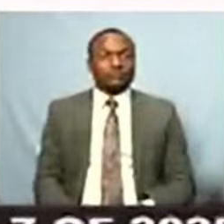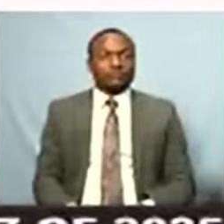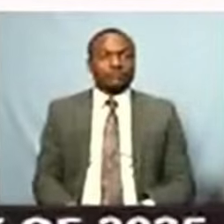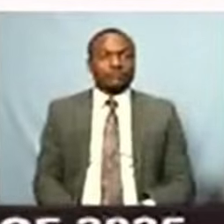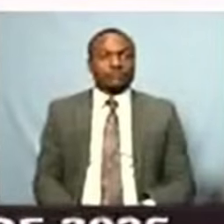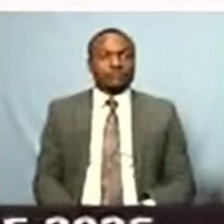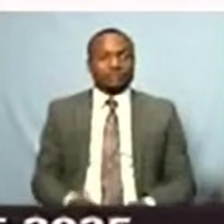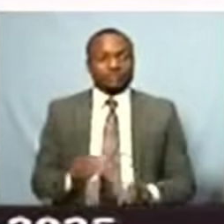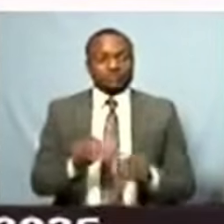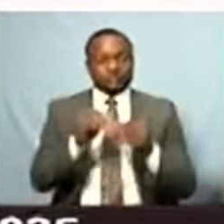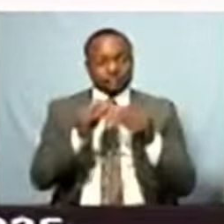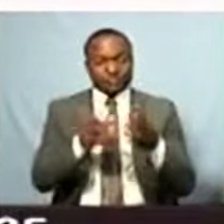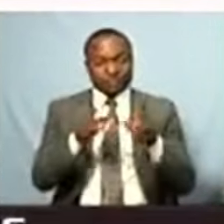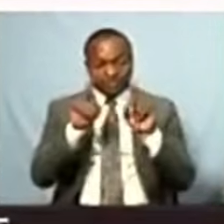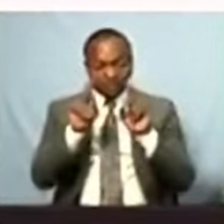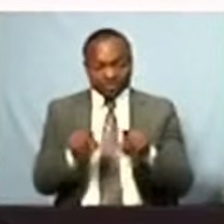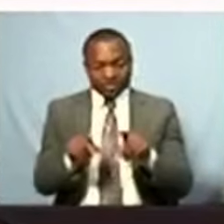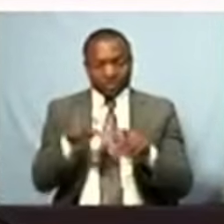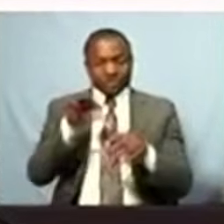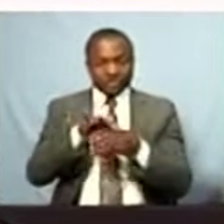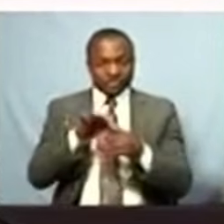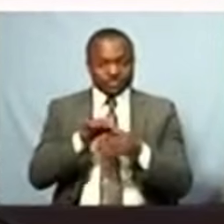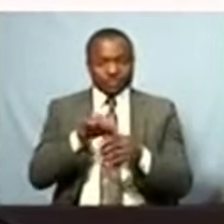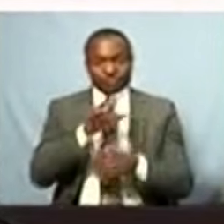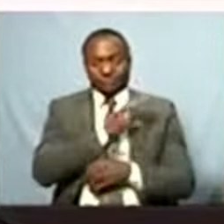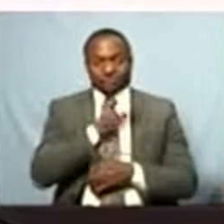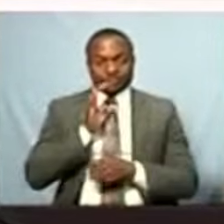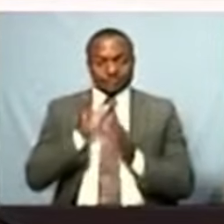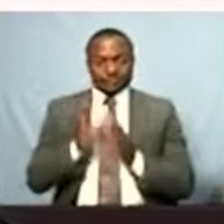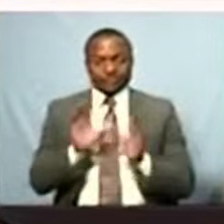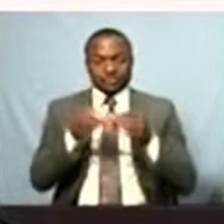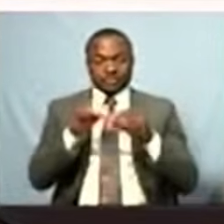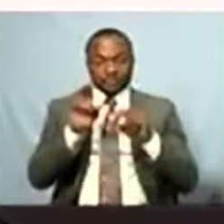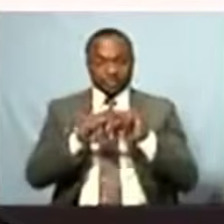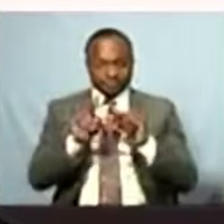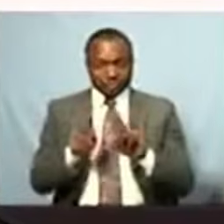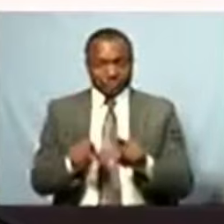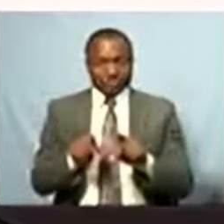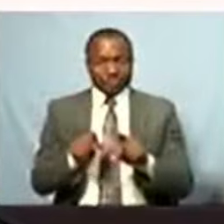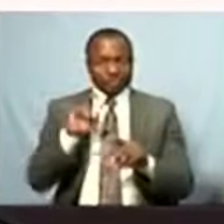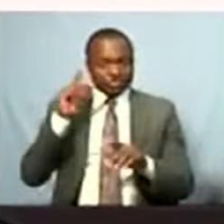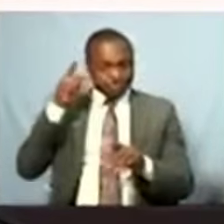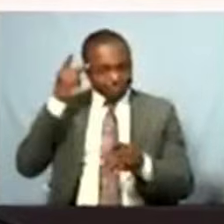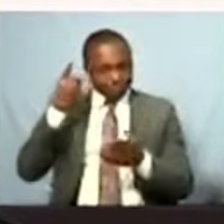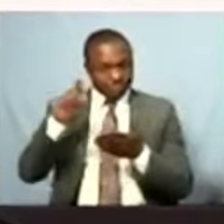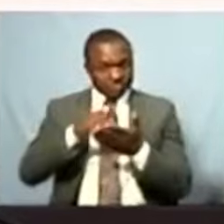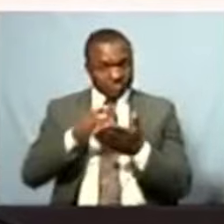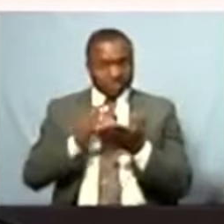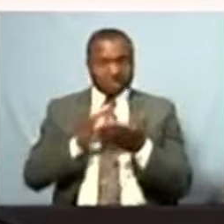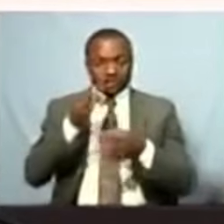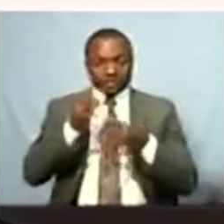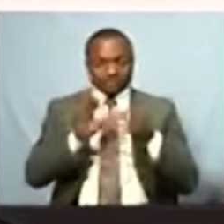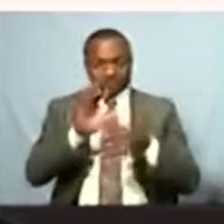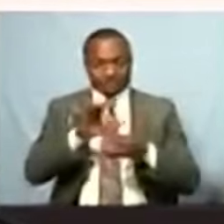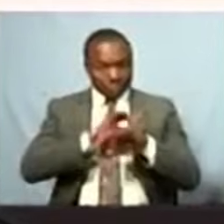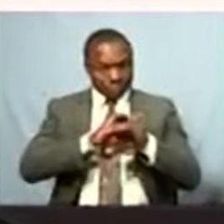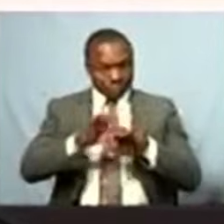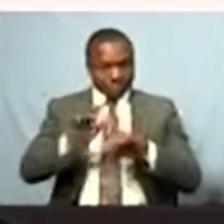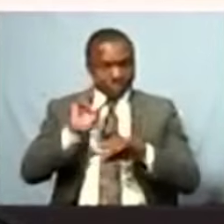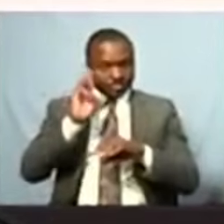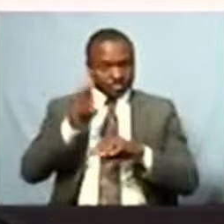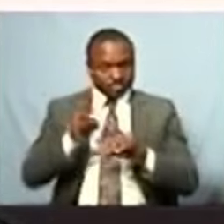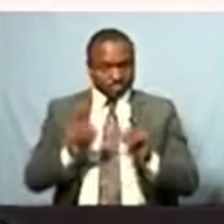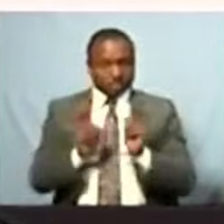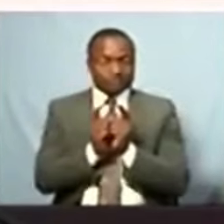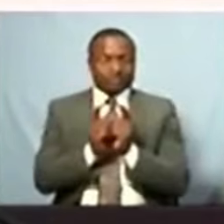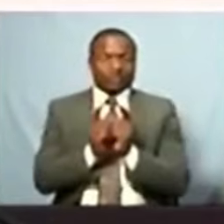insofar as it provides that a person elected as mayor or council chairperson by a political party following a vacancy shall meet